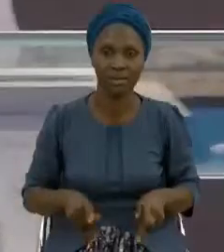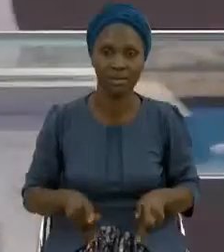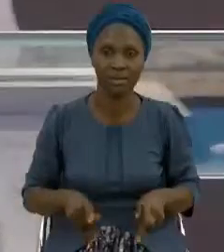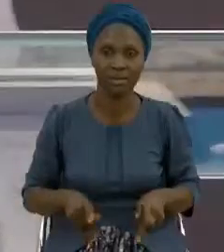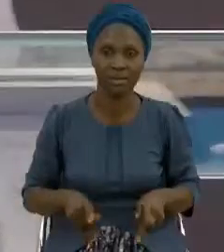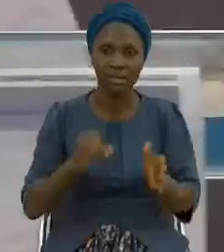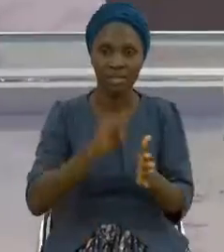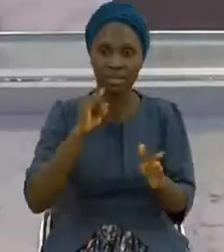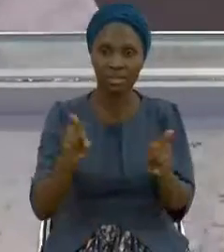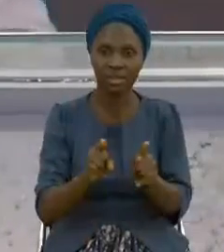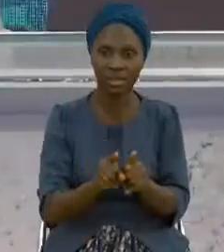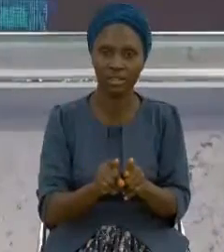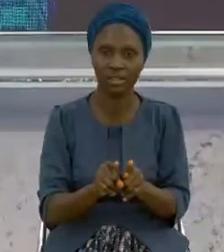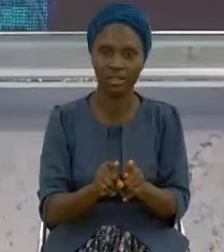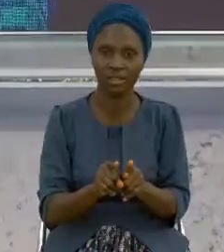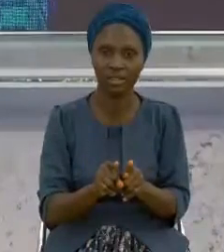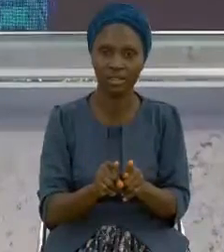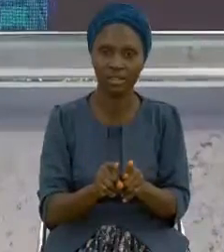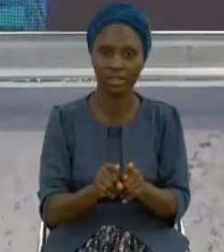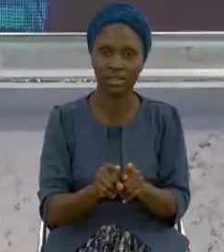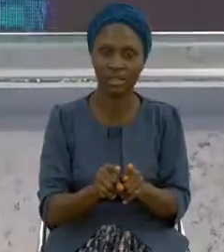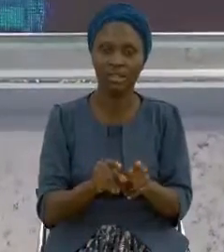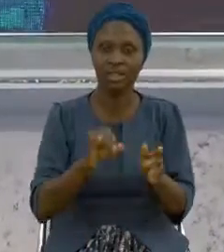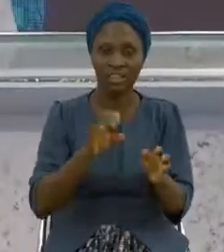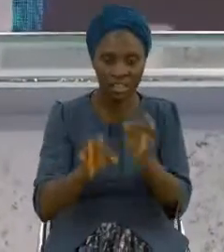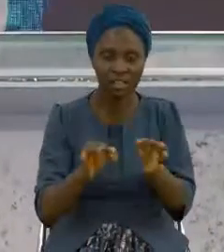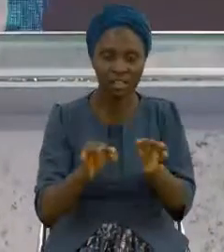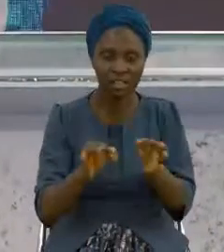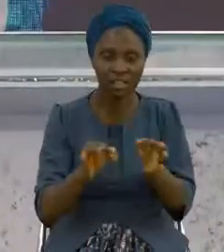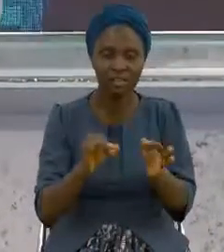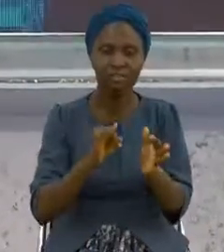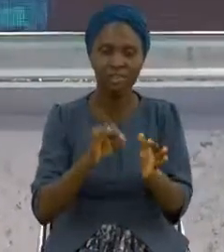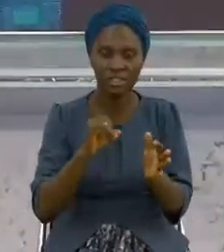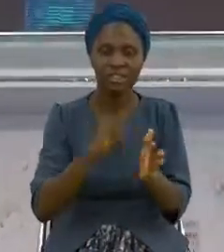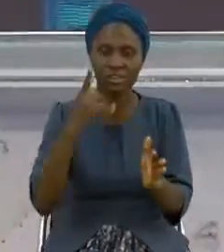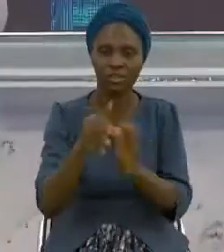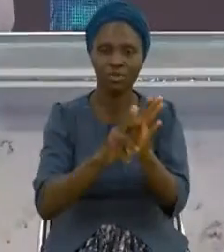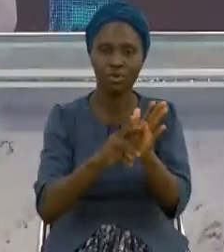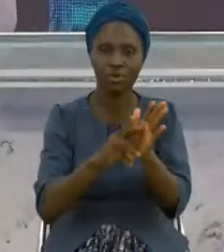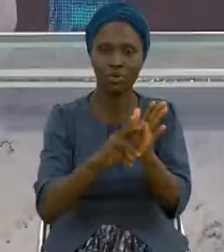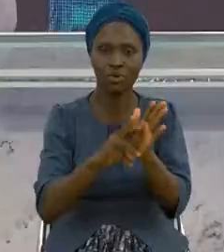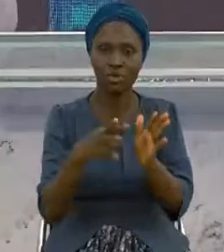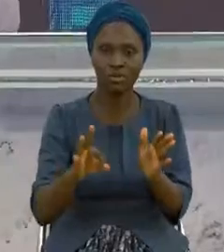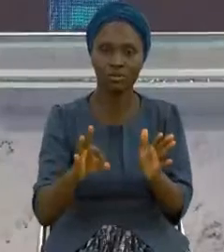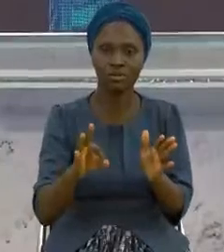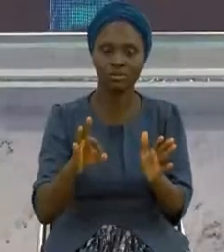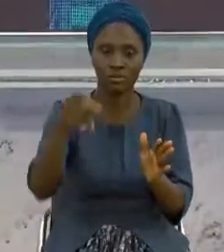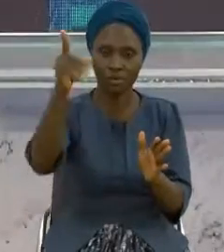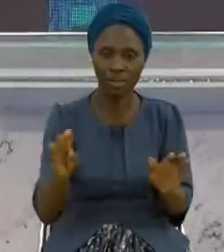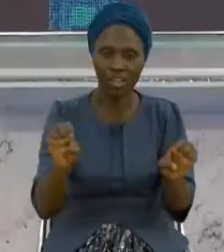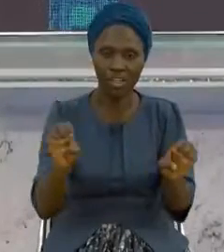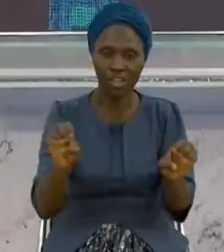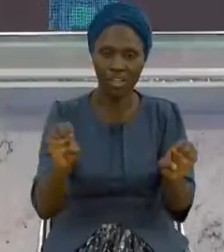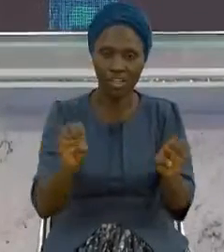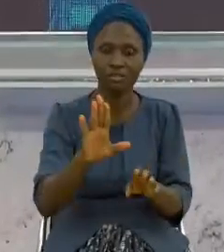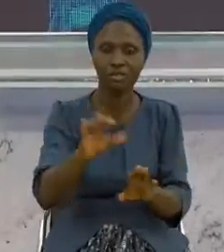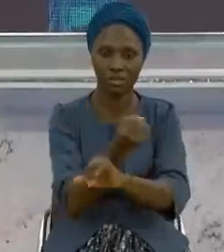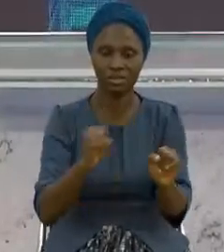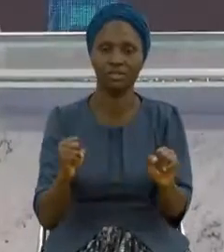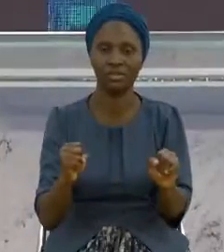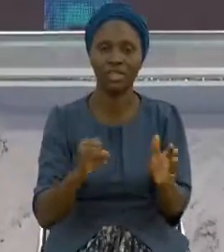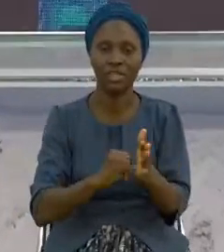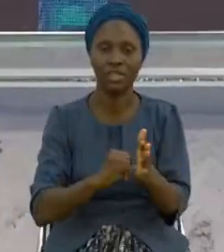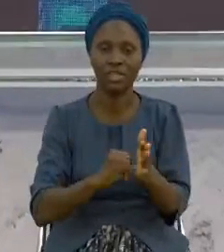God, even your salvation. It's like he says, this is the will of God, even your